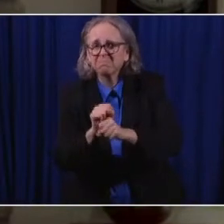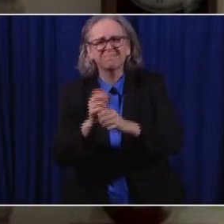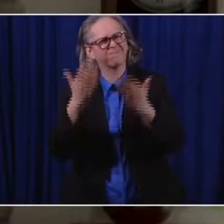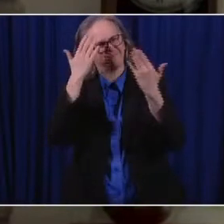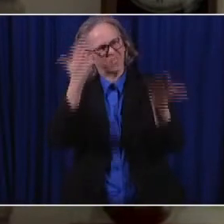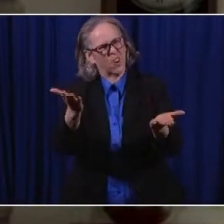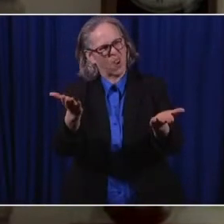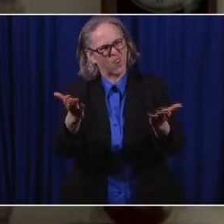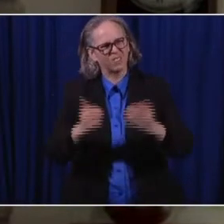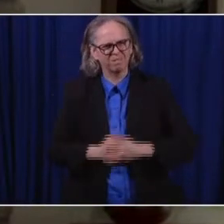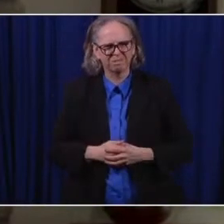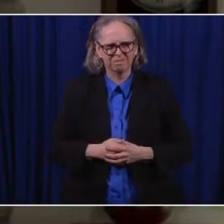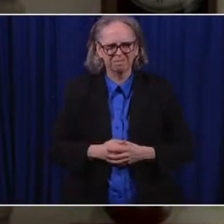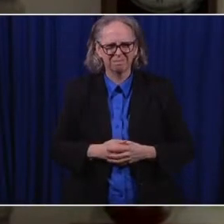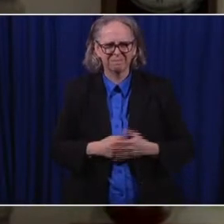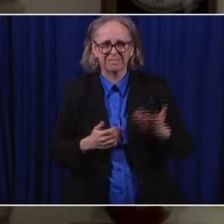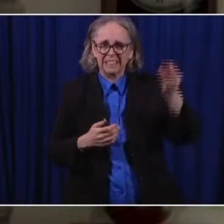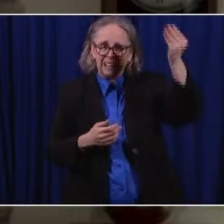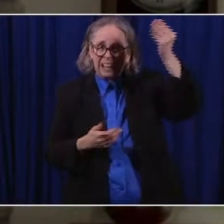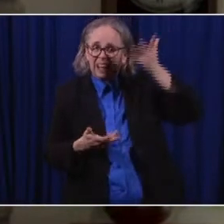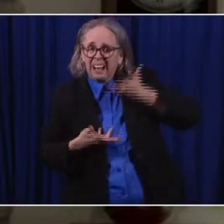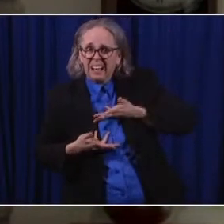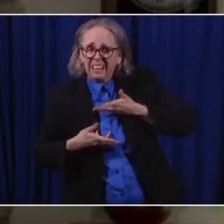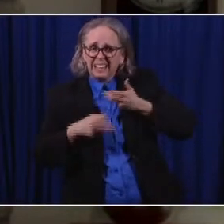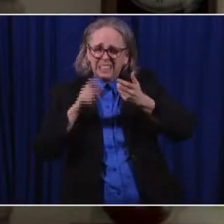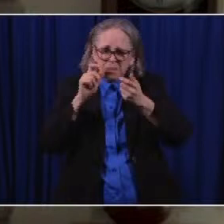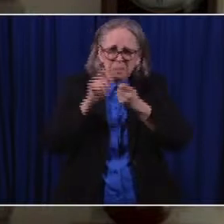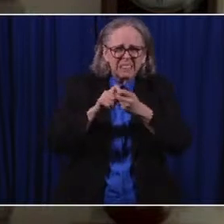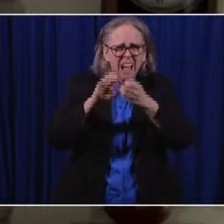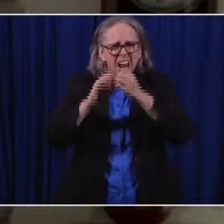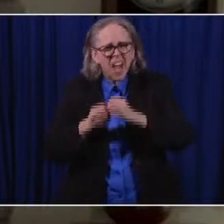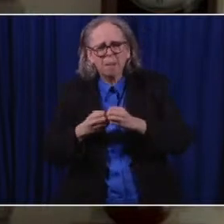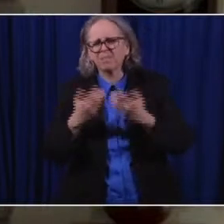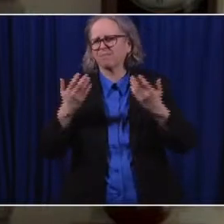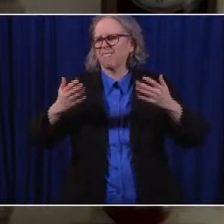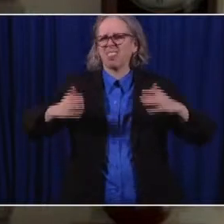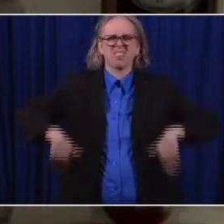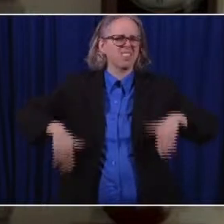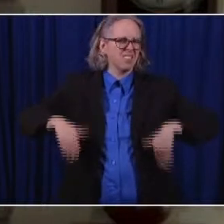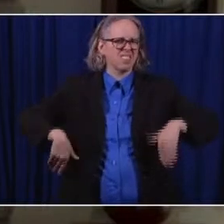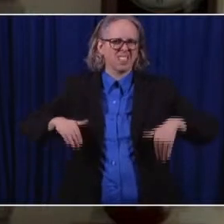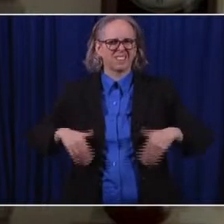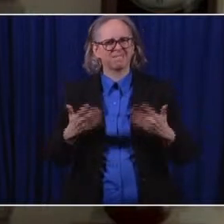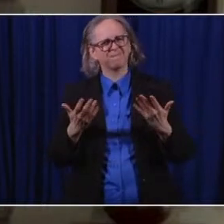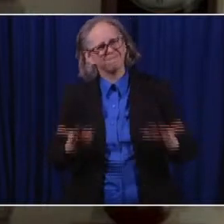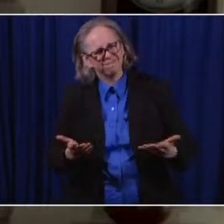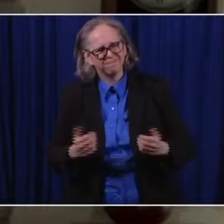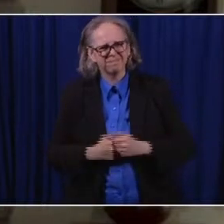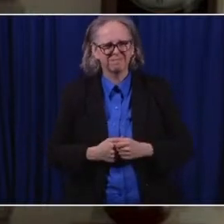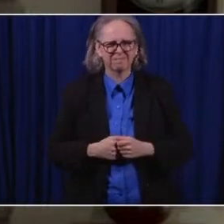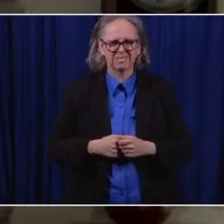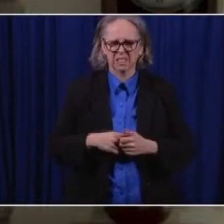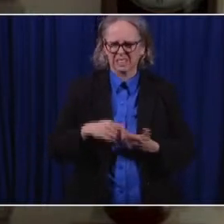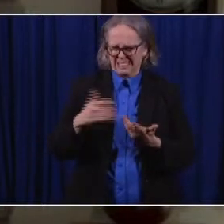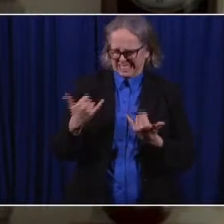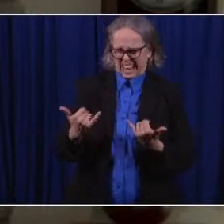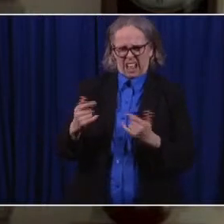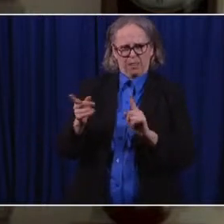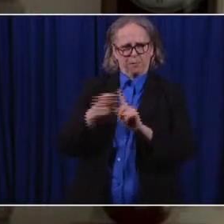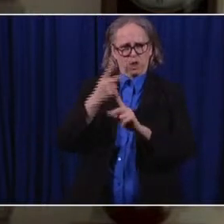told specifically where this goes beyond the first 2 months. The first 2 months, we've been given some indication,